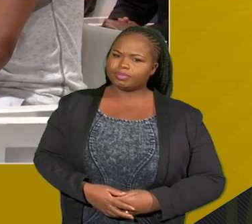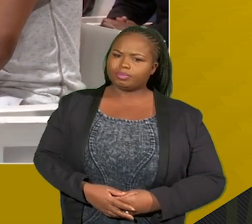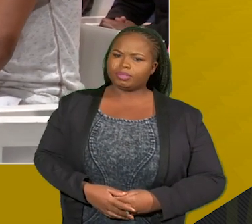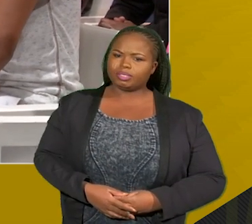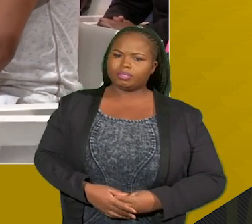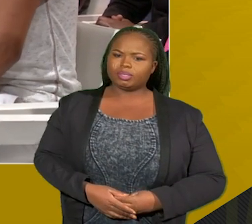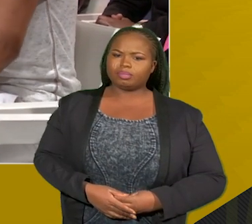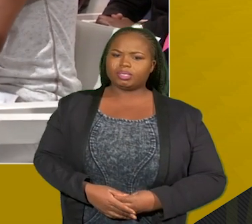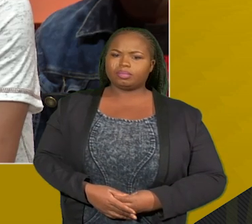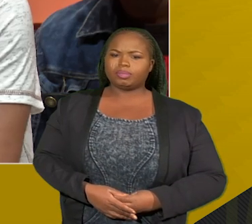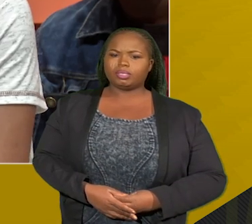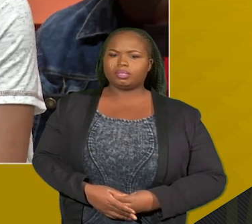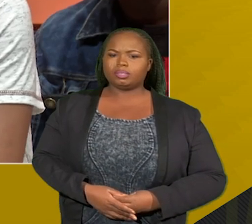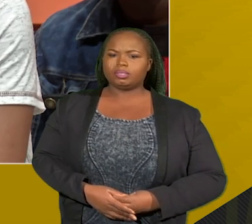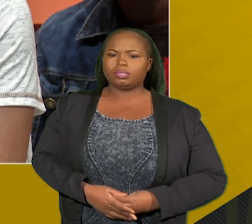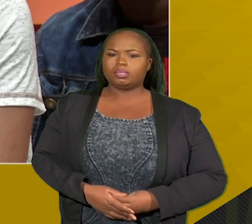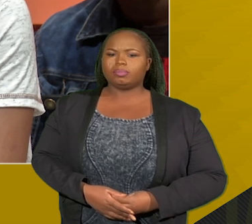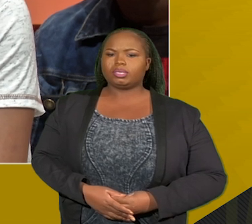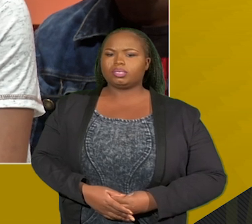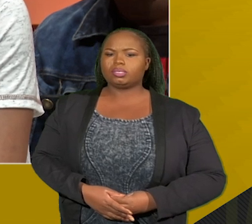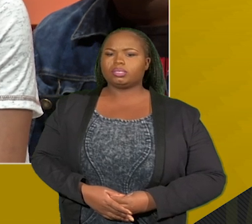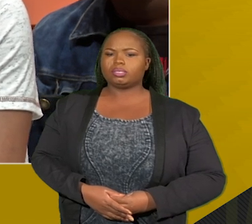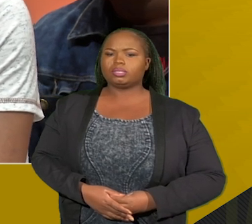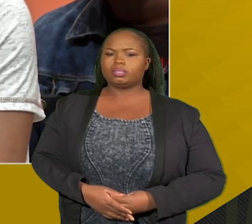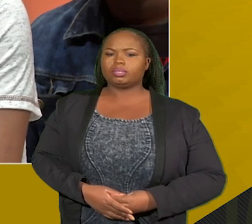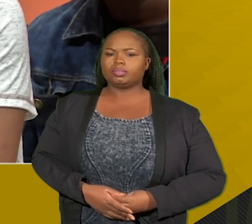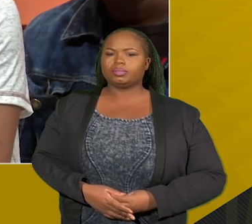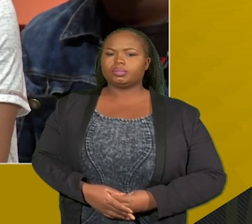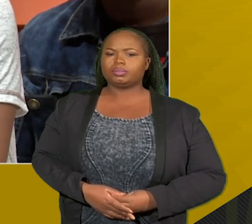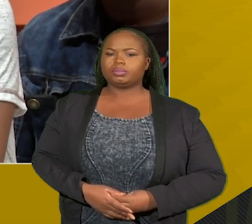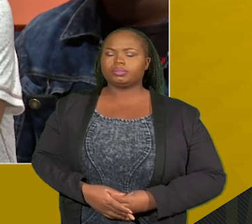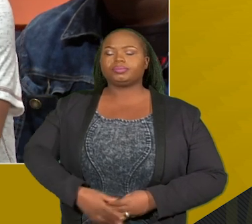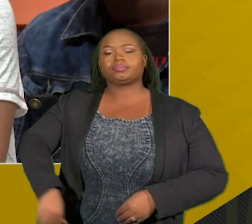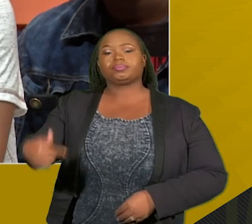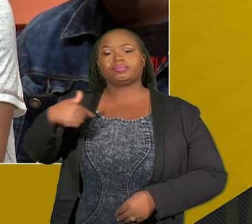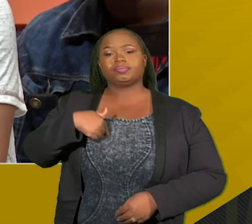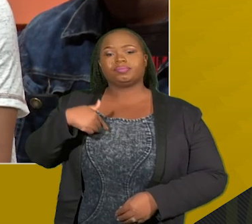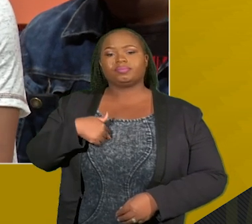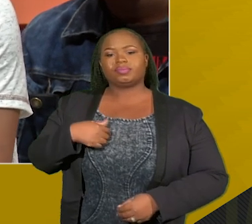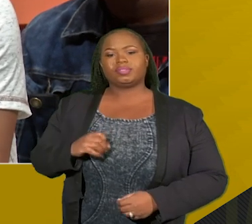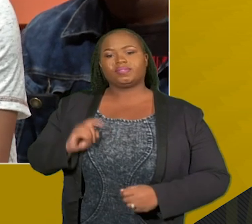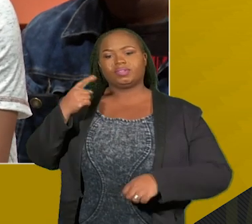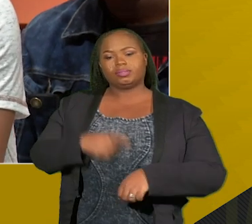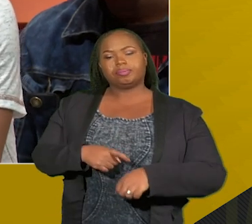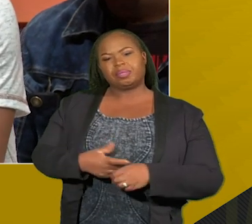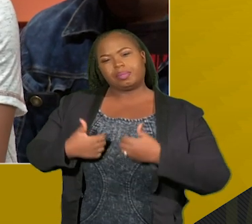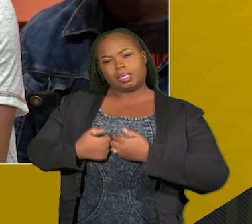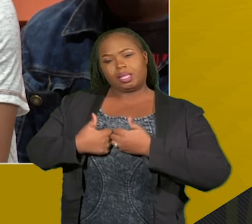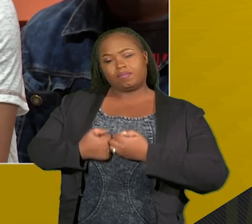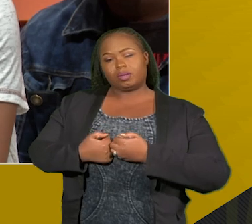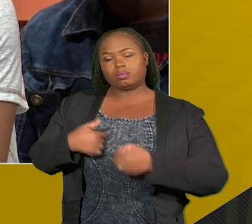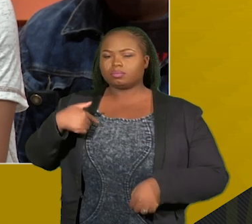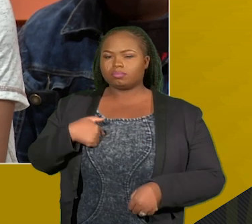Butkolani, na qale ushapa. Ngicela yona close to your mic. Qale ushapa girlfriend yakhe like after qala uno